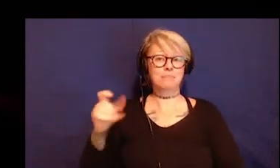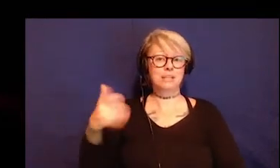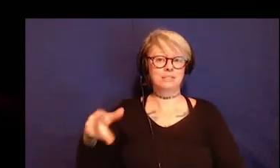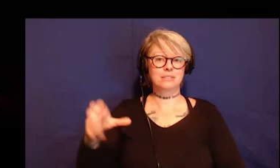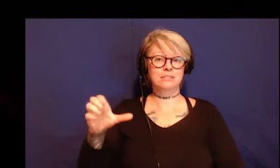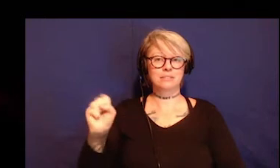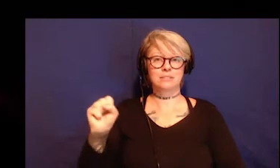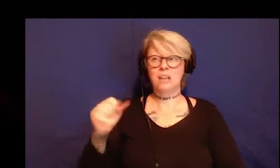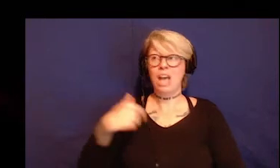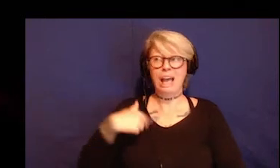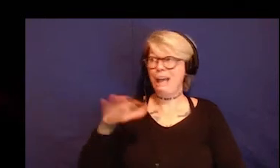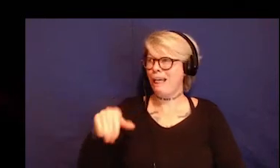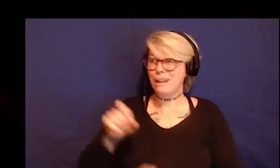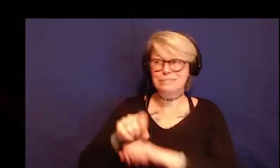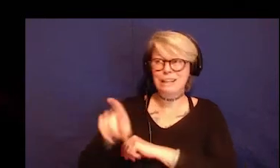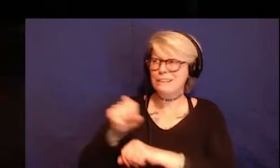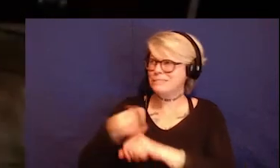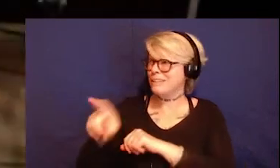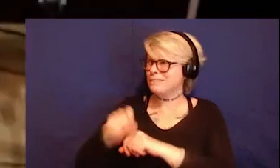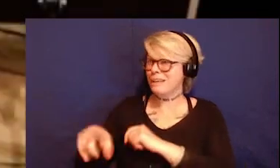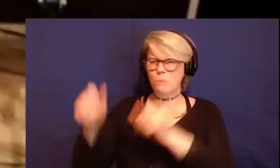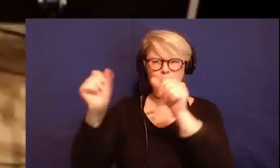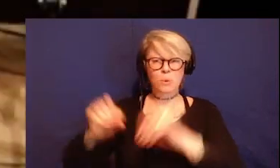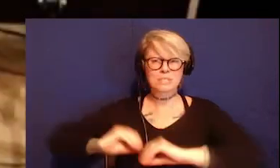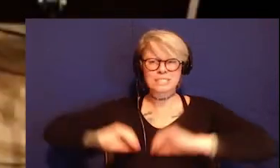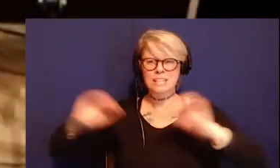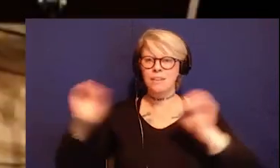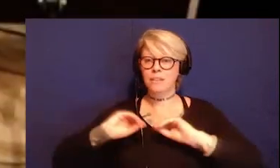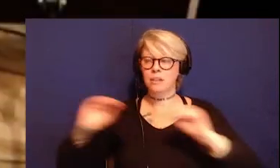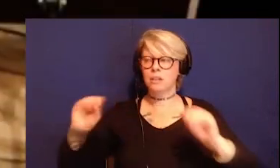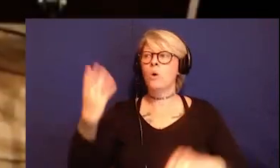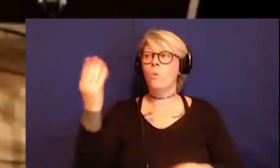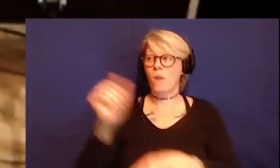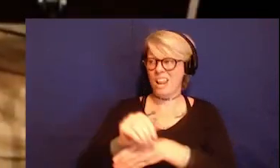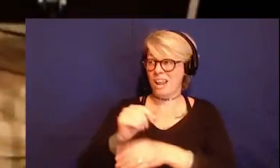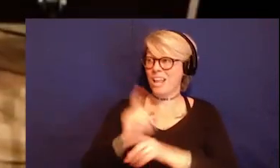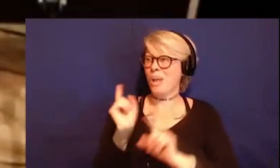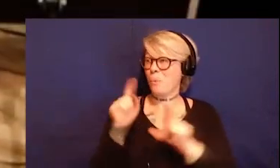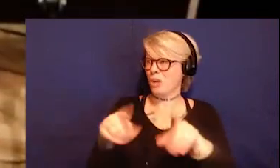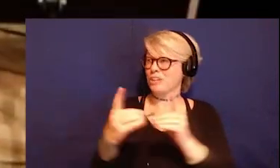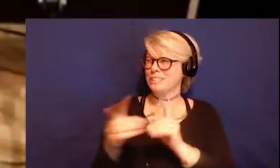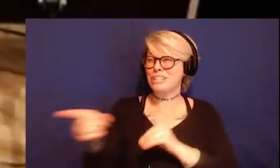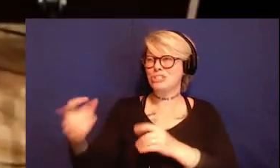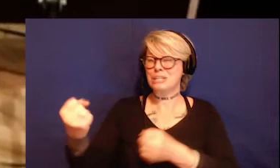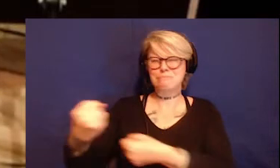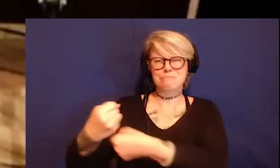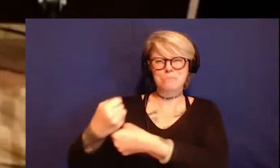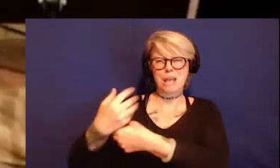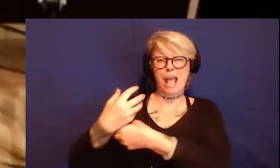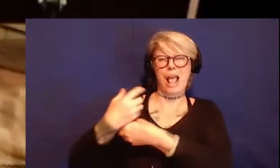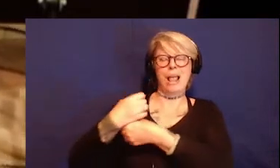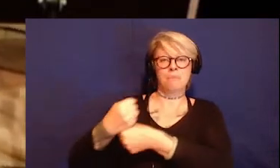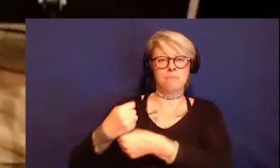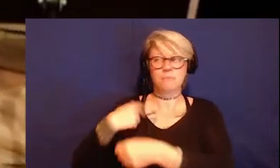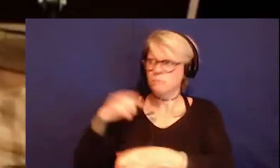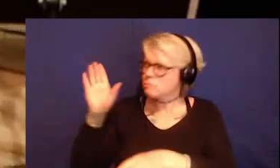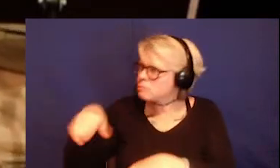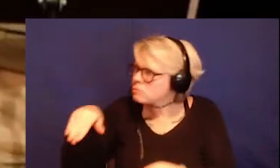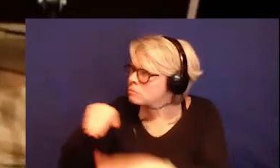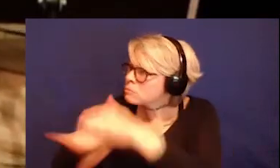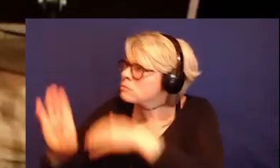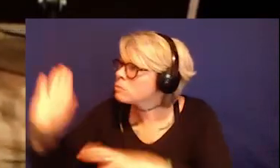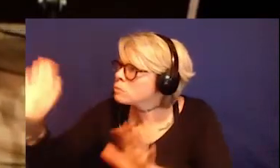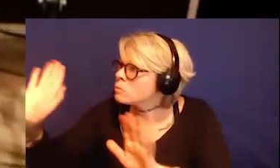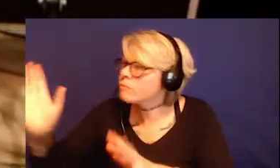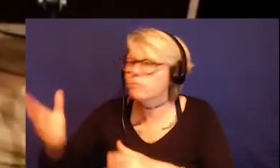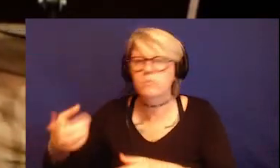send to anyone or post anywhere. I was going out on a date one night and Farah started screaming, so I rushed into her room. She was